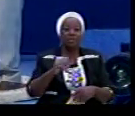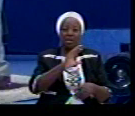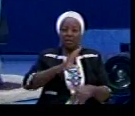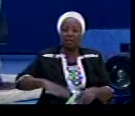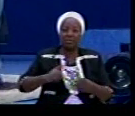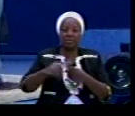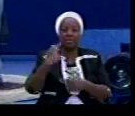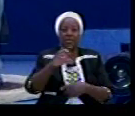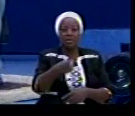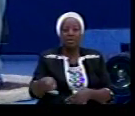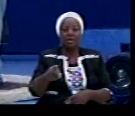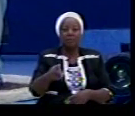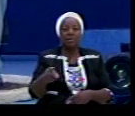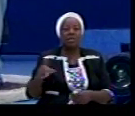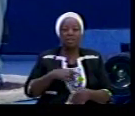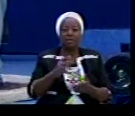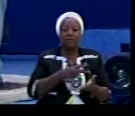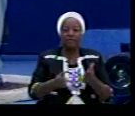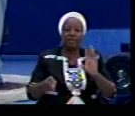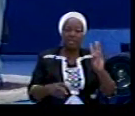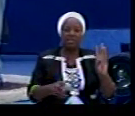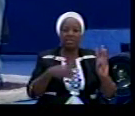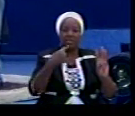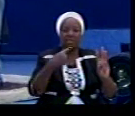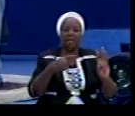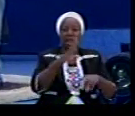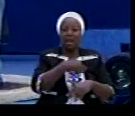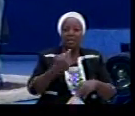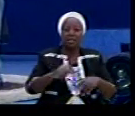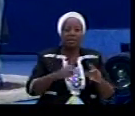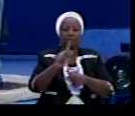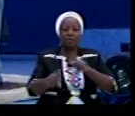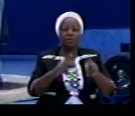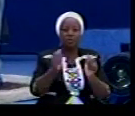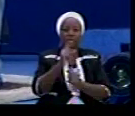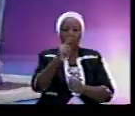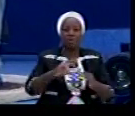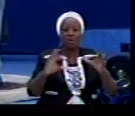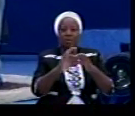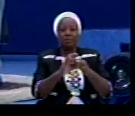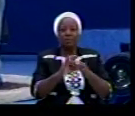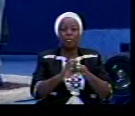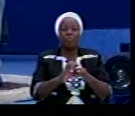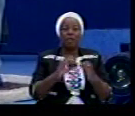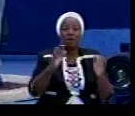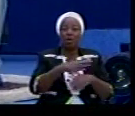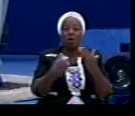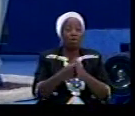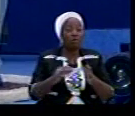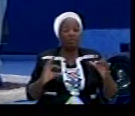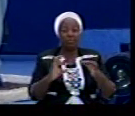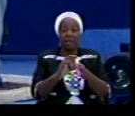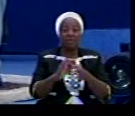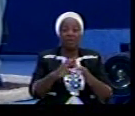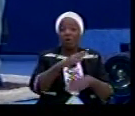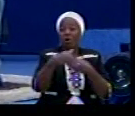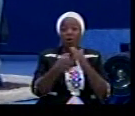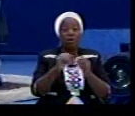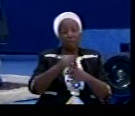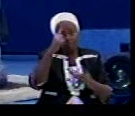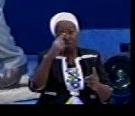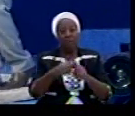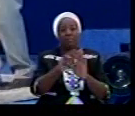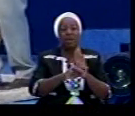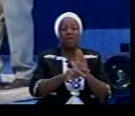6, it says, and the people with one accord, all united, all in agreement,